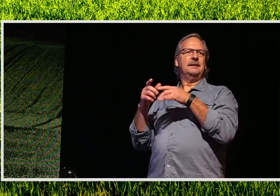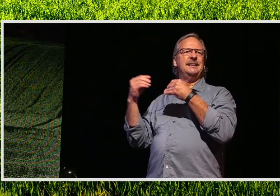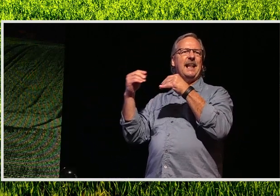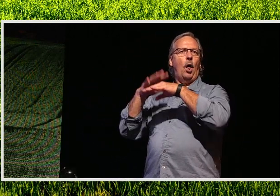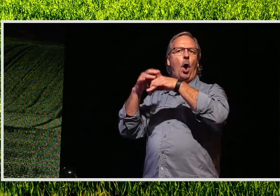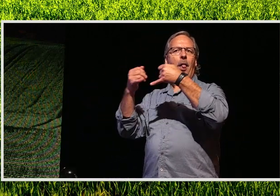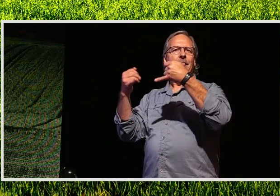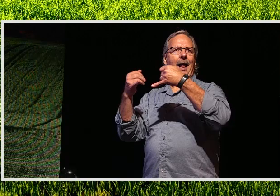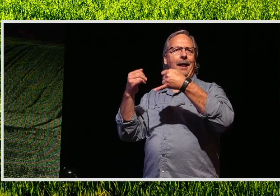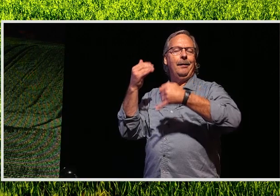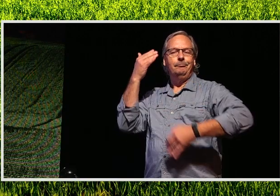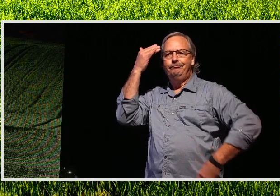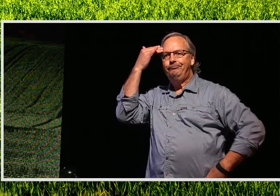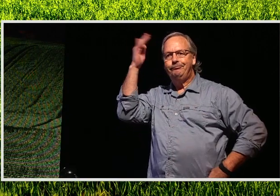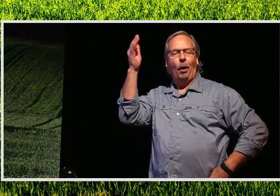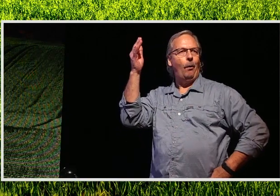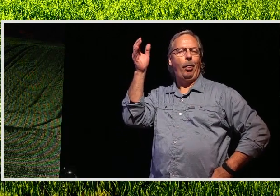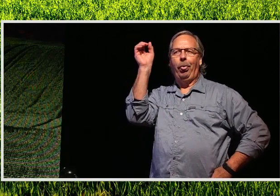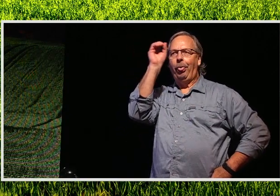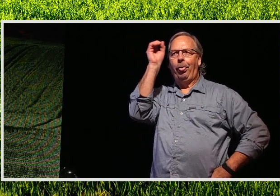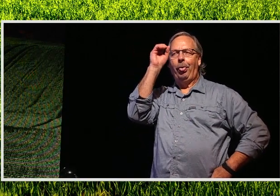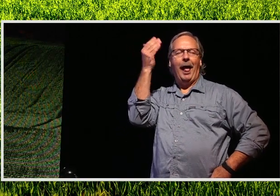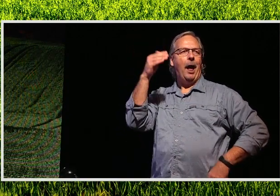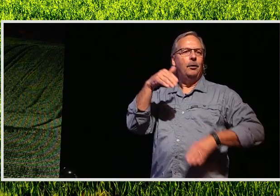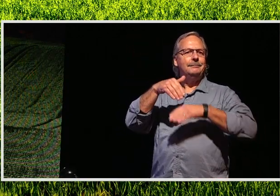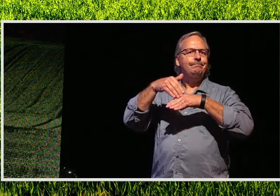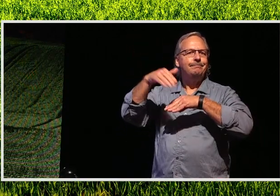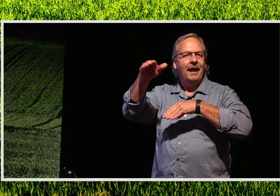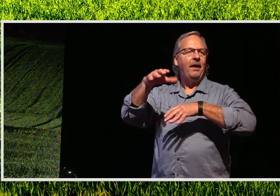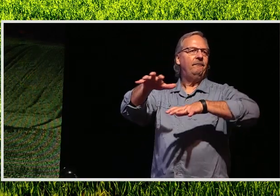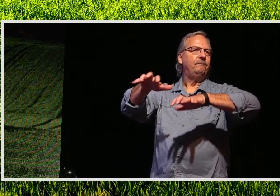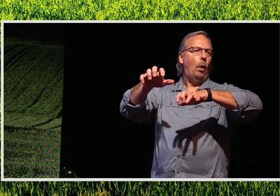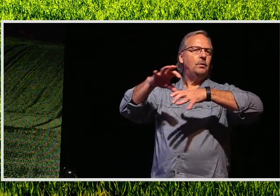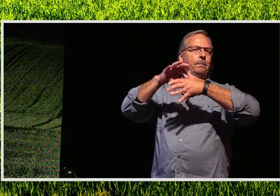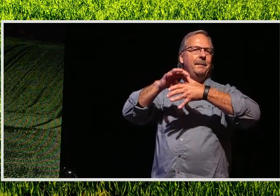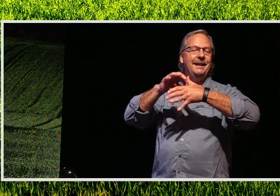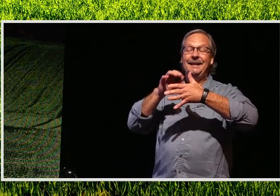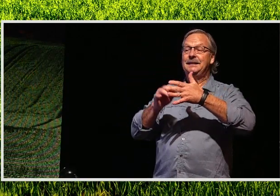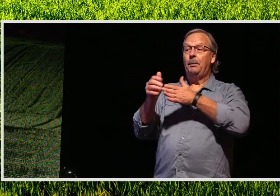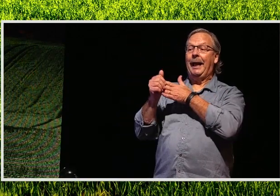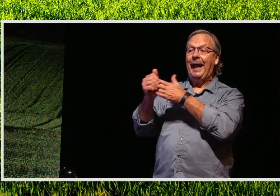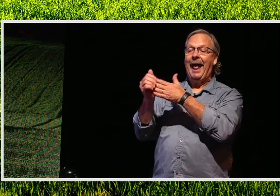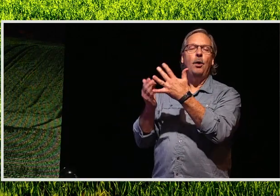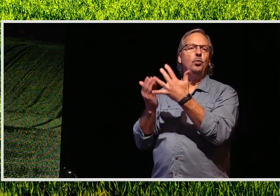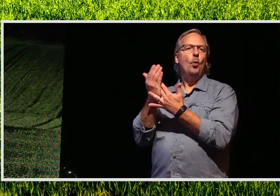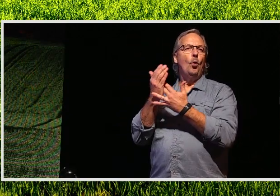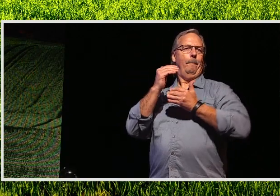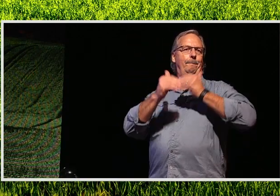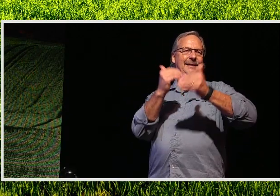they have no clue how to ship their frozen meat. They need someone to guide them through the process.